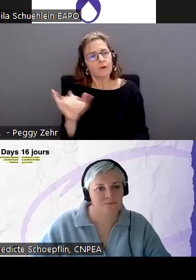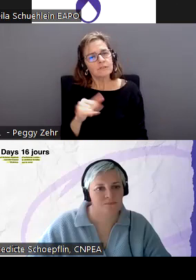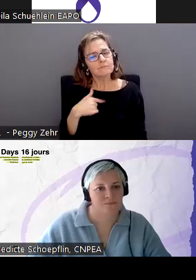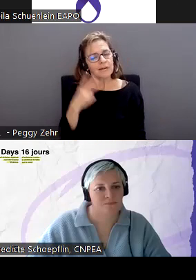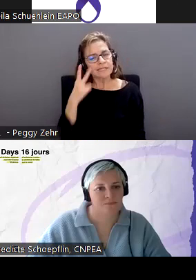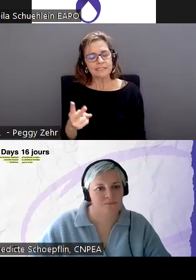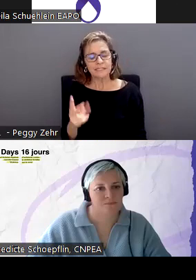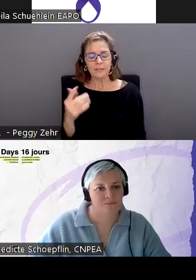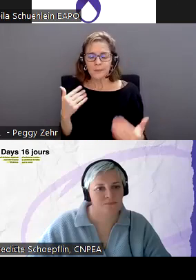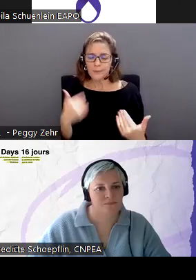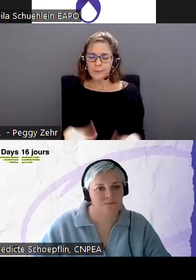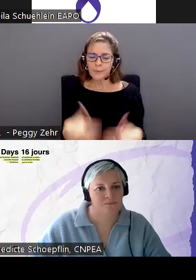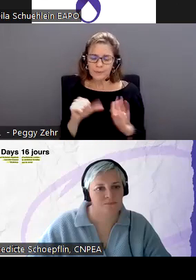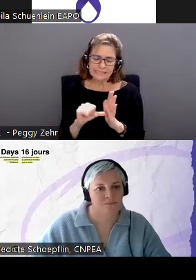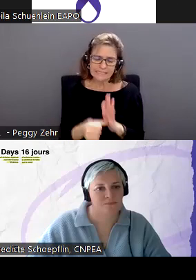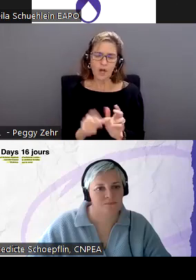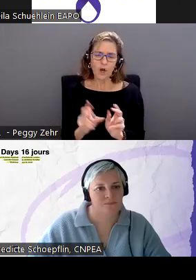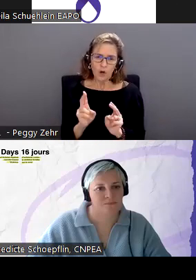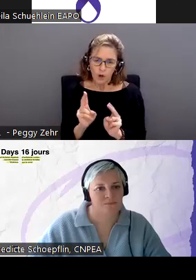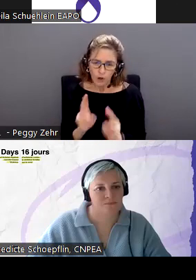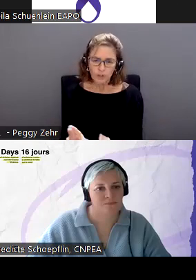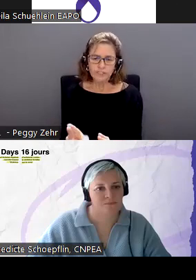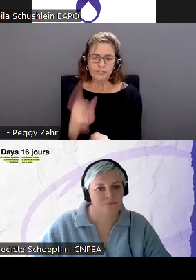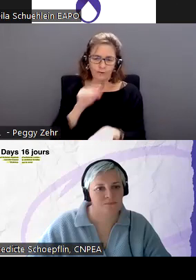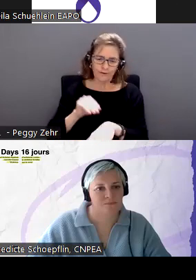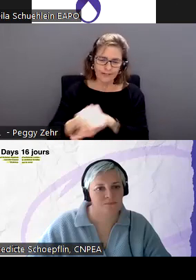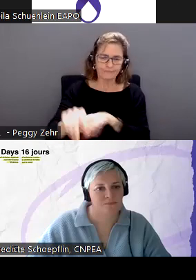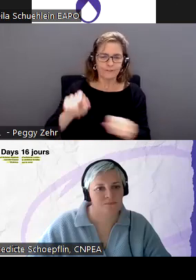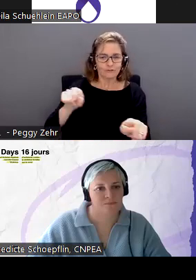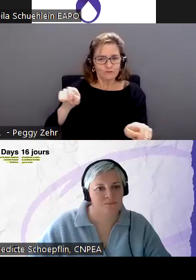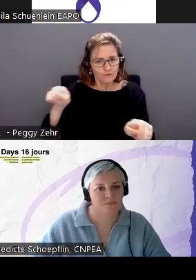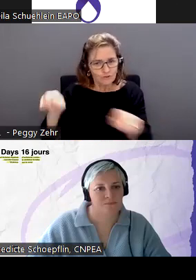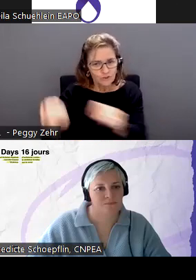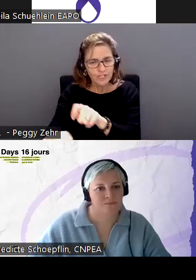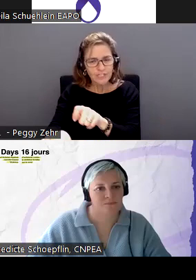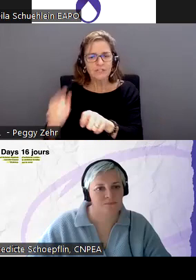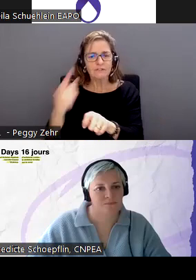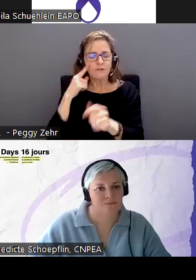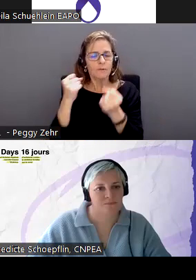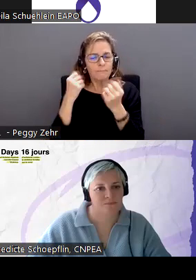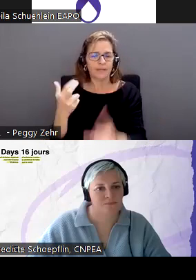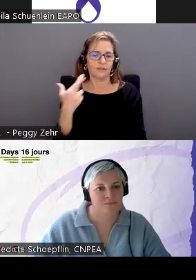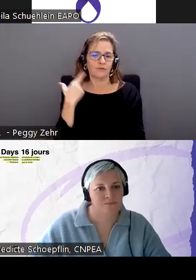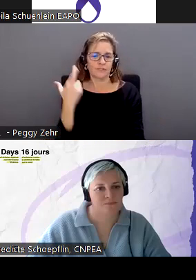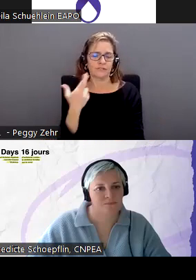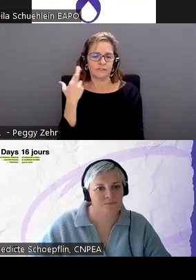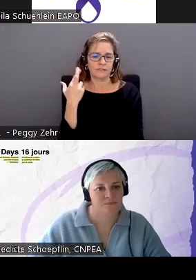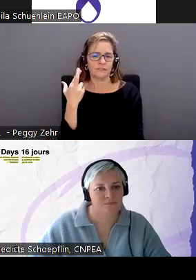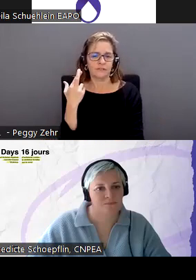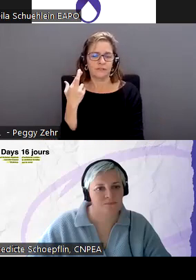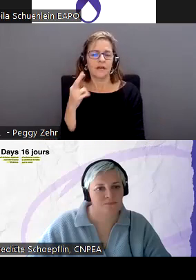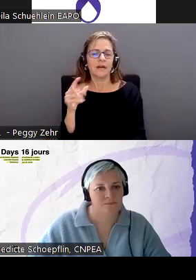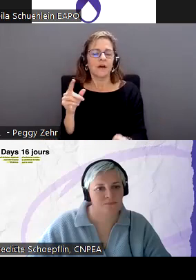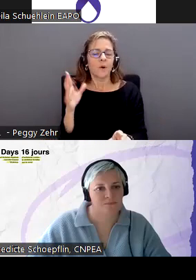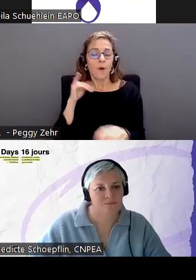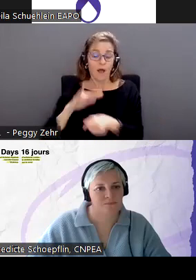urgency around needing to make a difference in a meaningful way for a lot of different reasons, as the